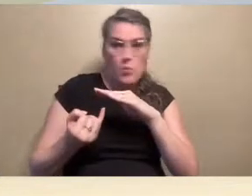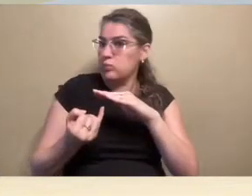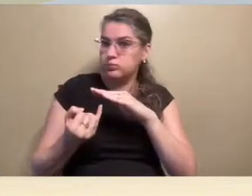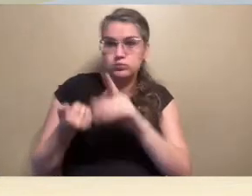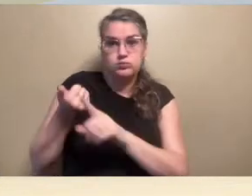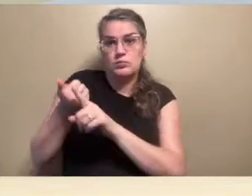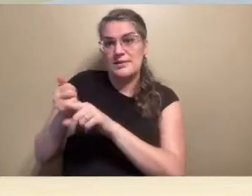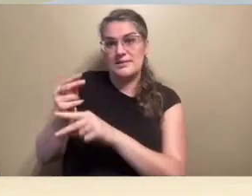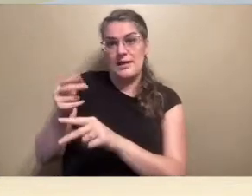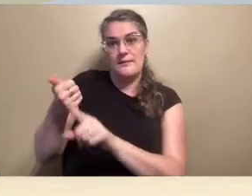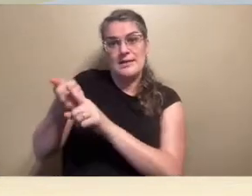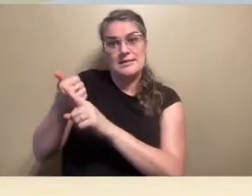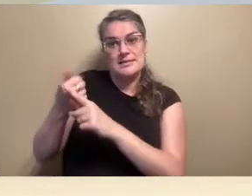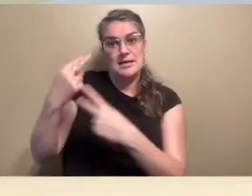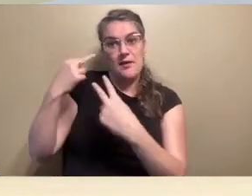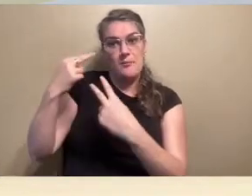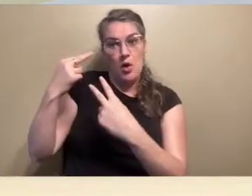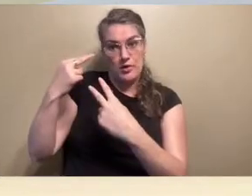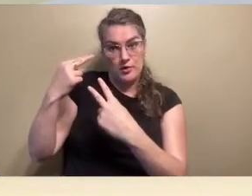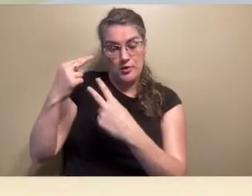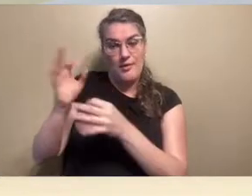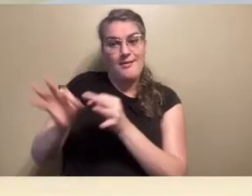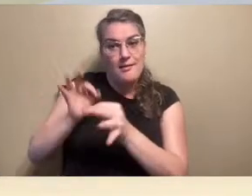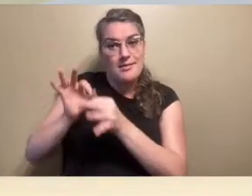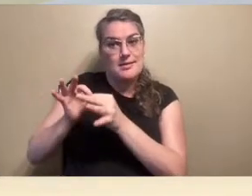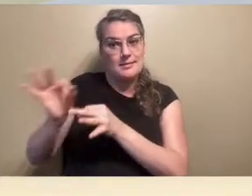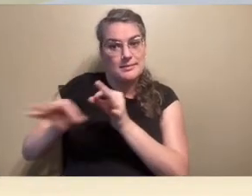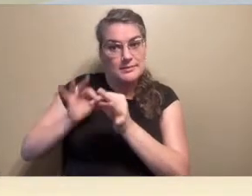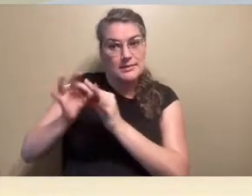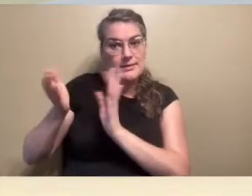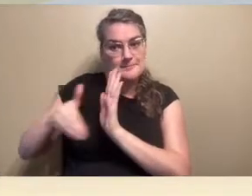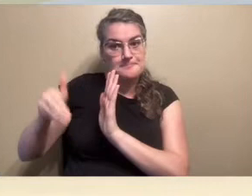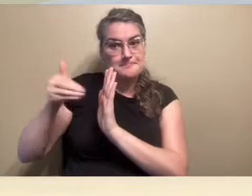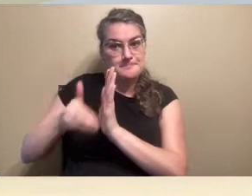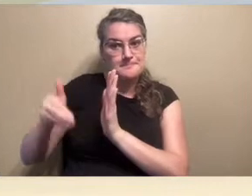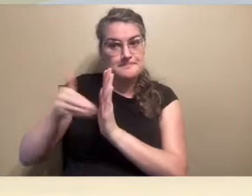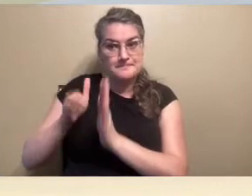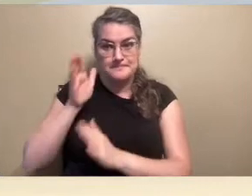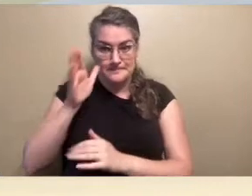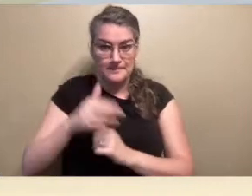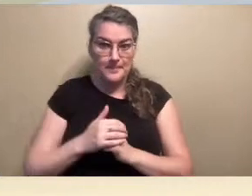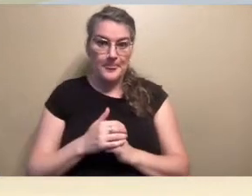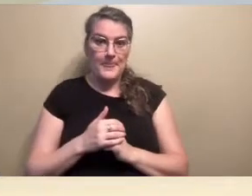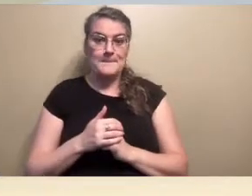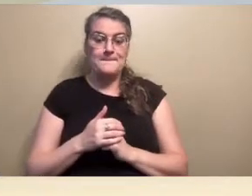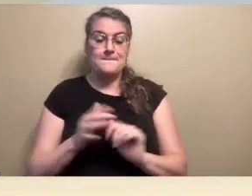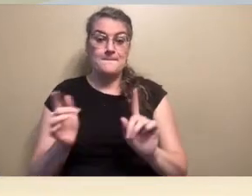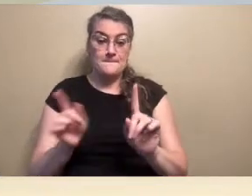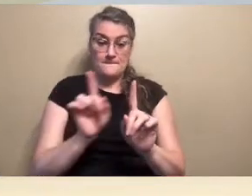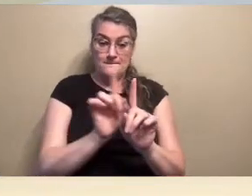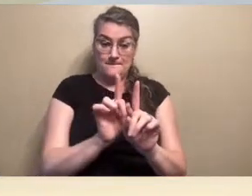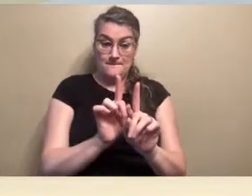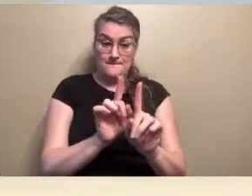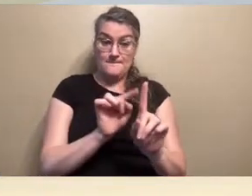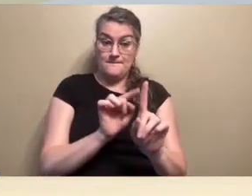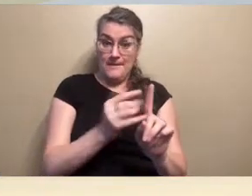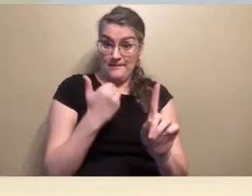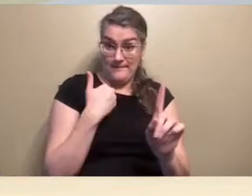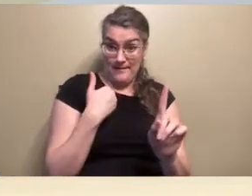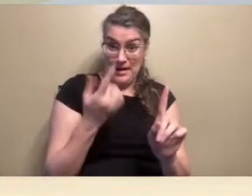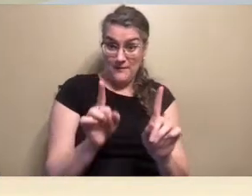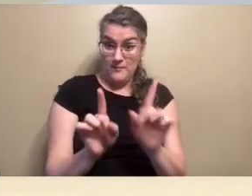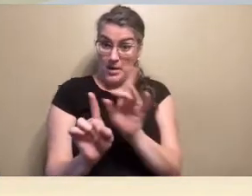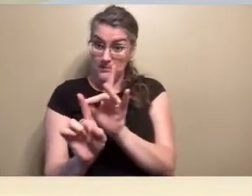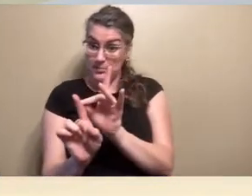symptoms and we will test them regularly. Close contacts of positive cases who are not immunized or